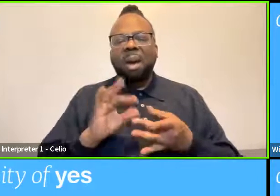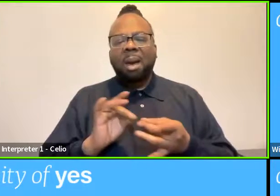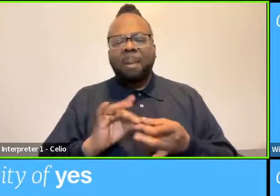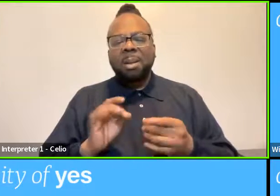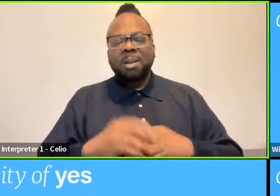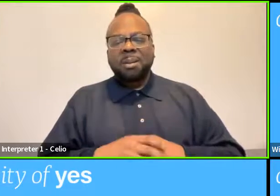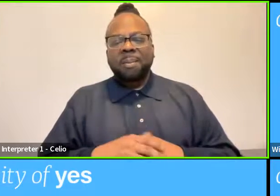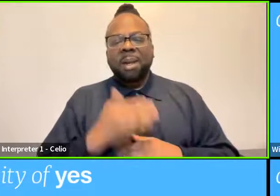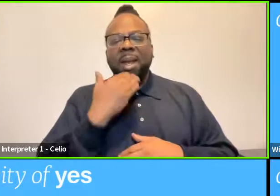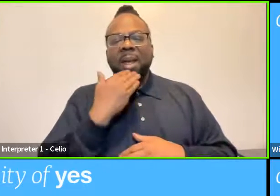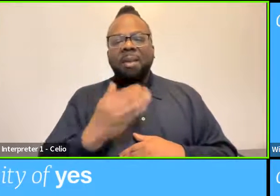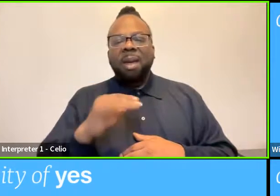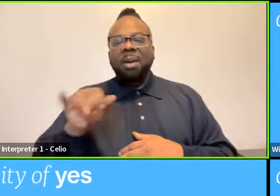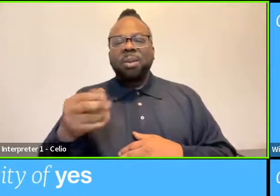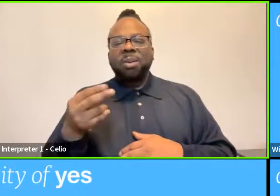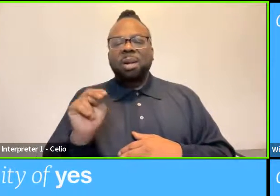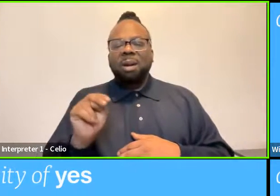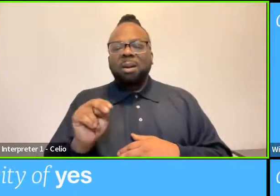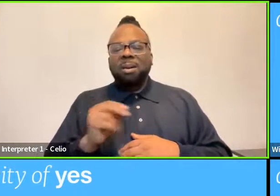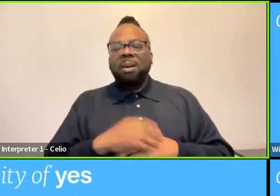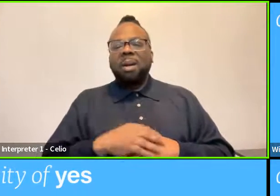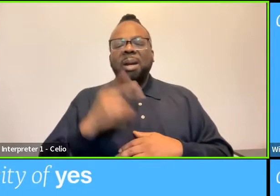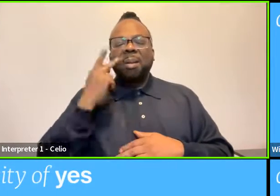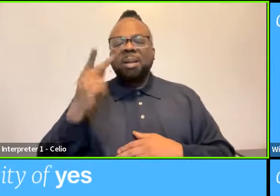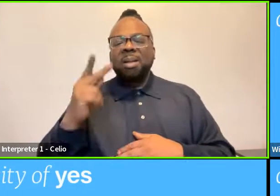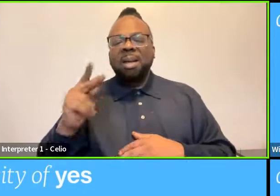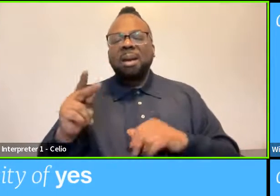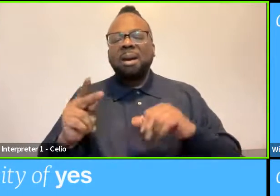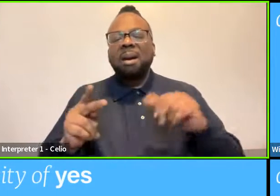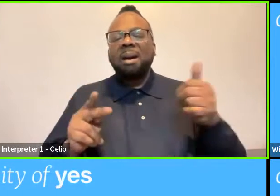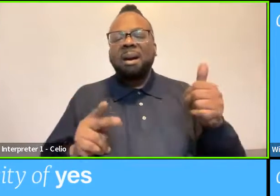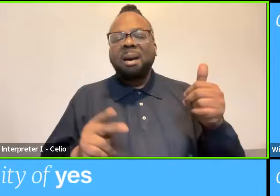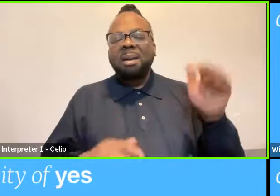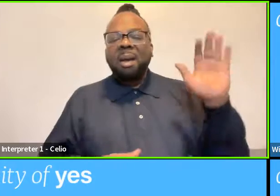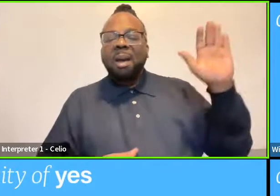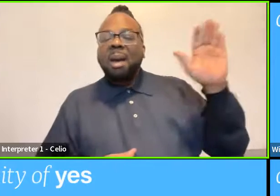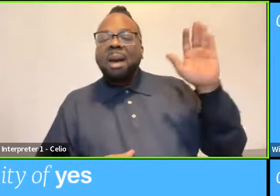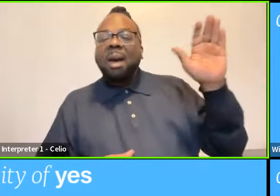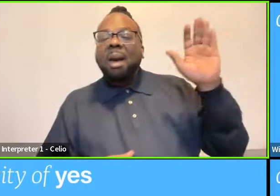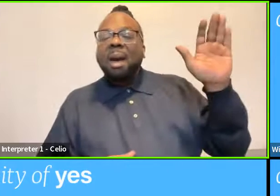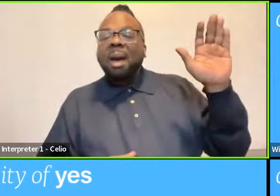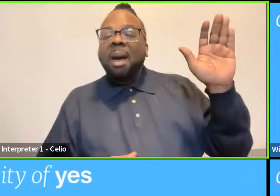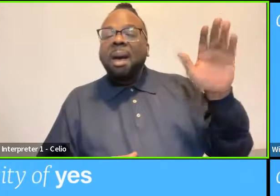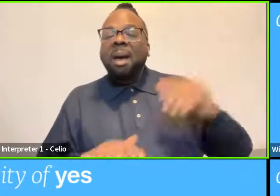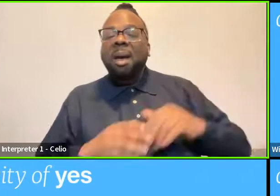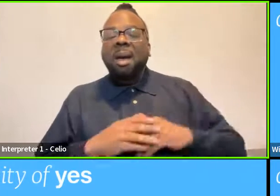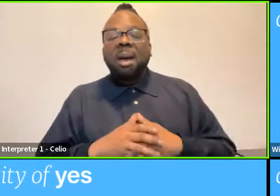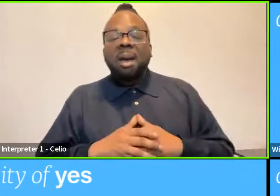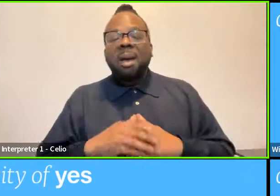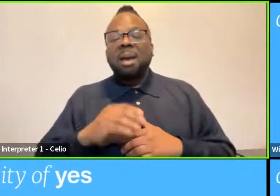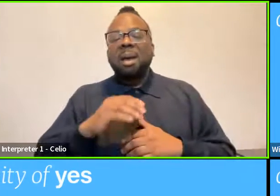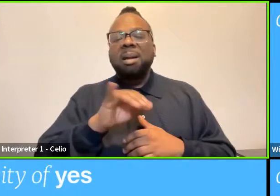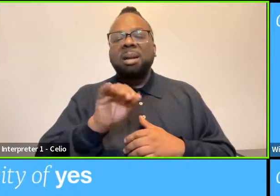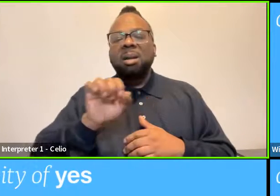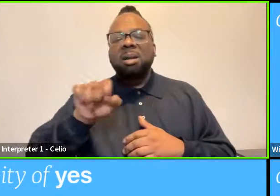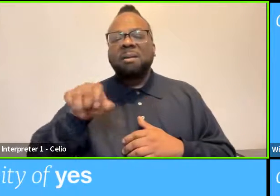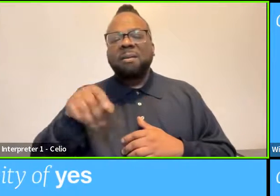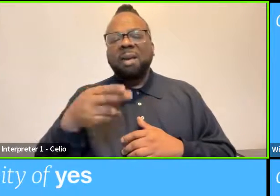Thank you, John. Let's take another hand, Justine, and then we'll go into the